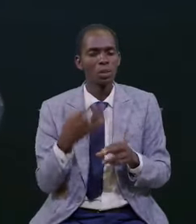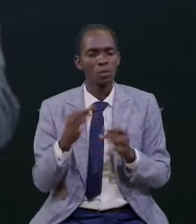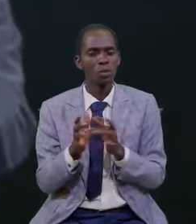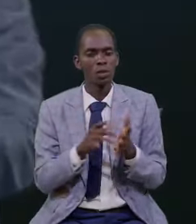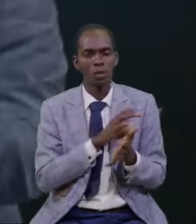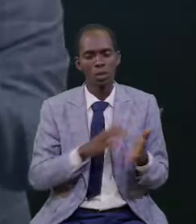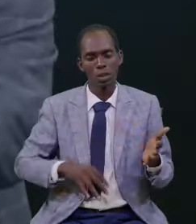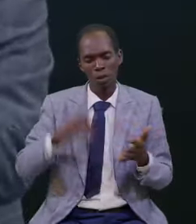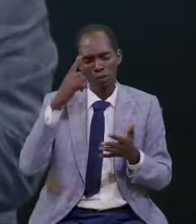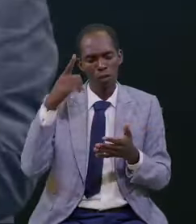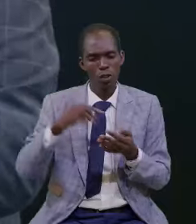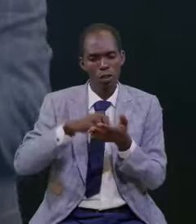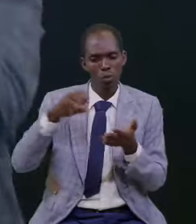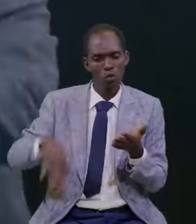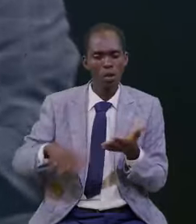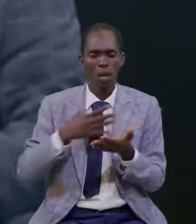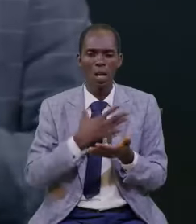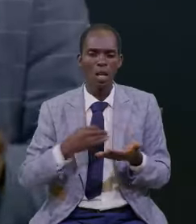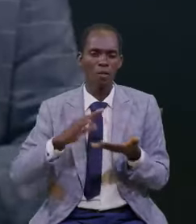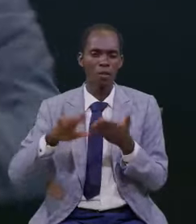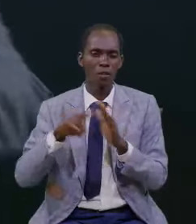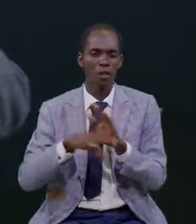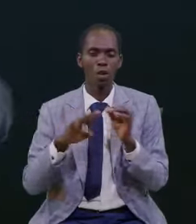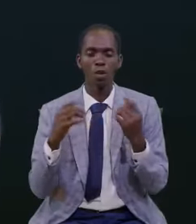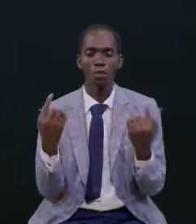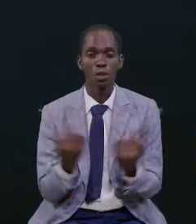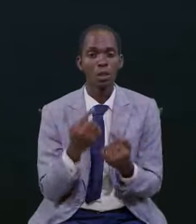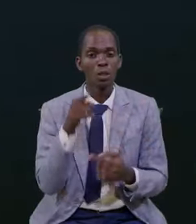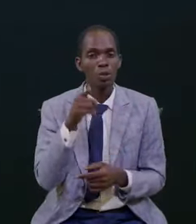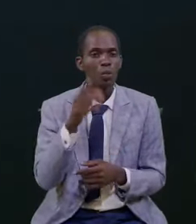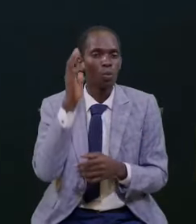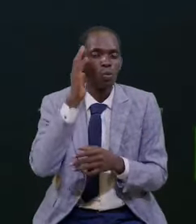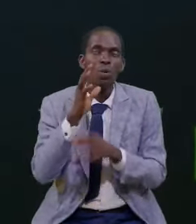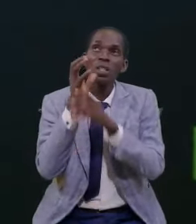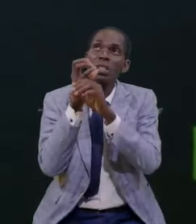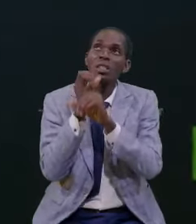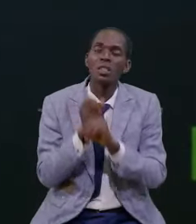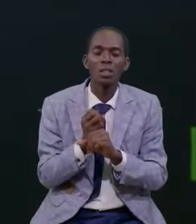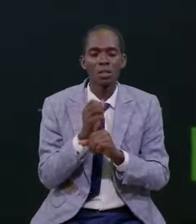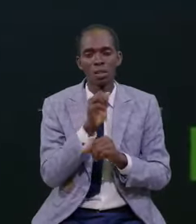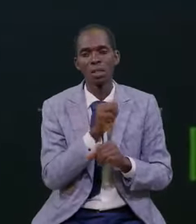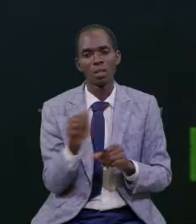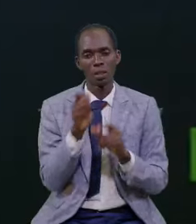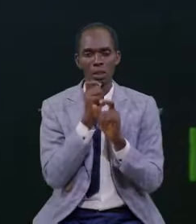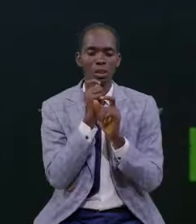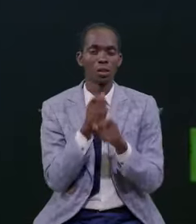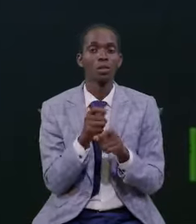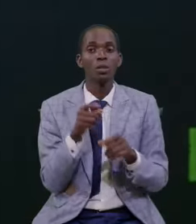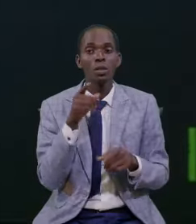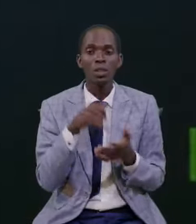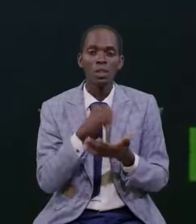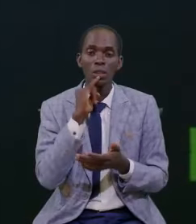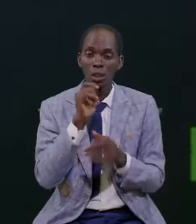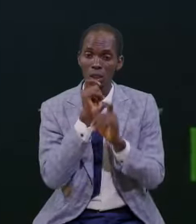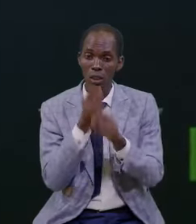your sins, and ye shall receive the gift. It's a gift, but you must be thirsty. As you are thirsty tonight, you receive